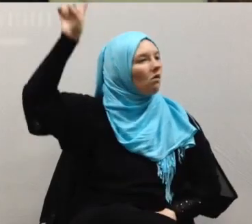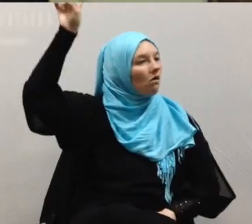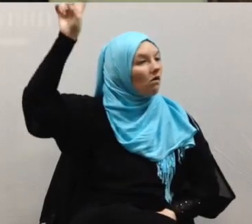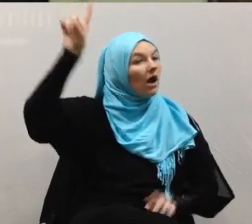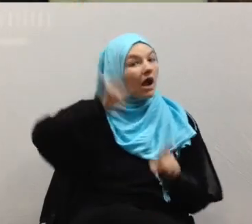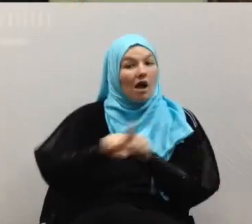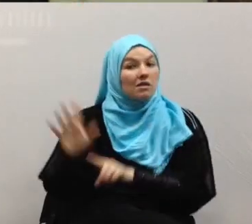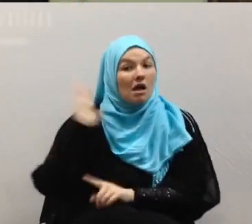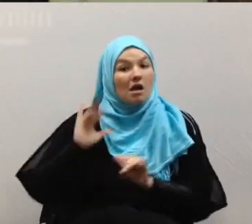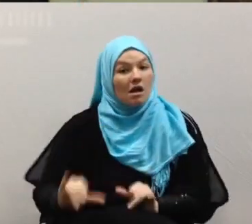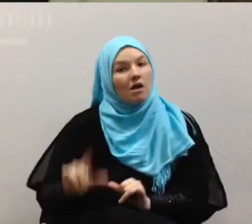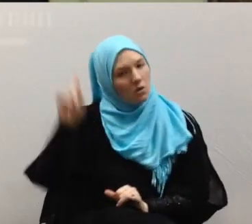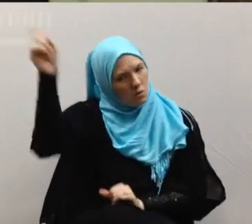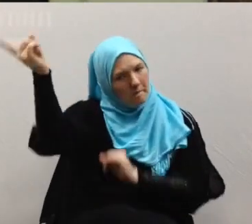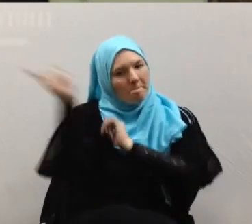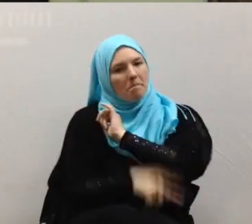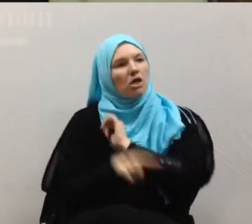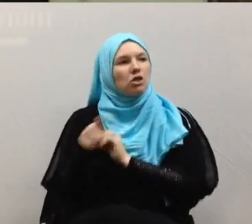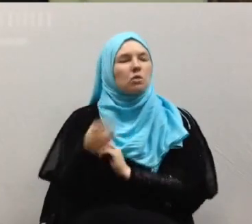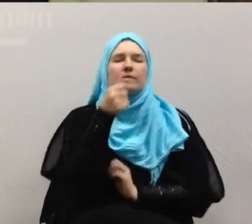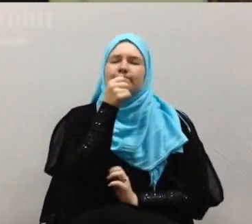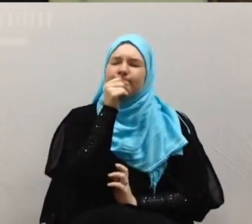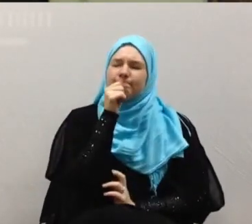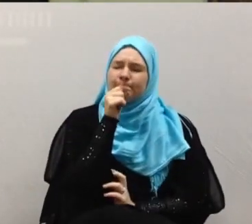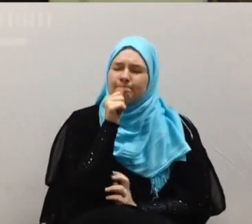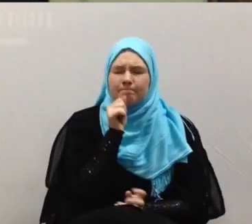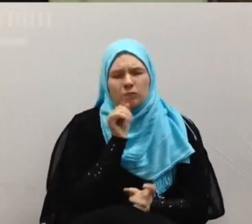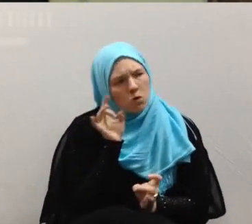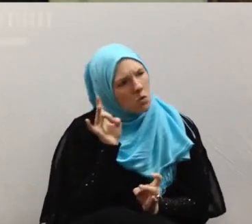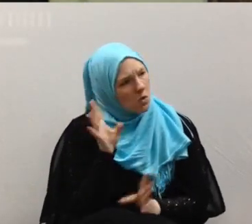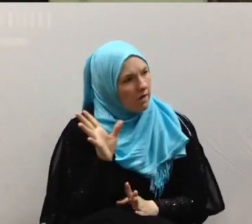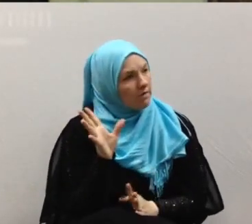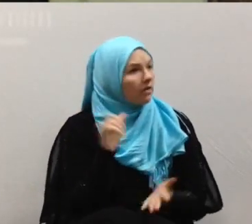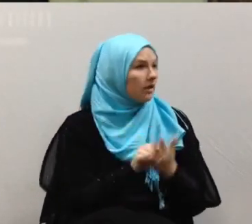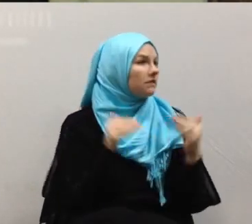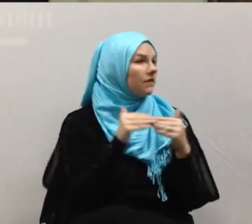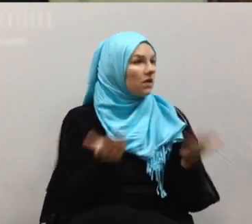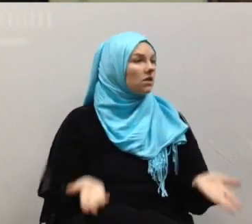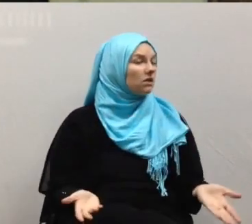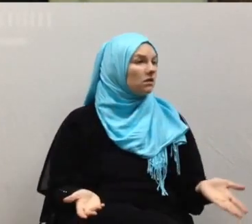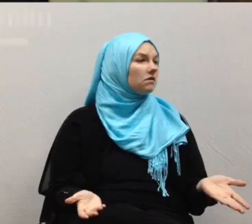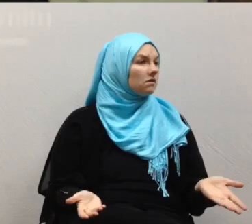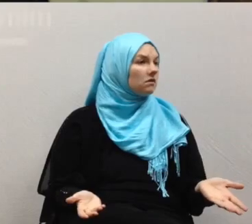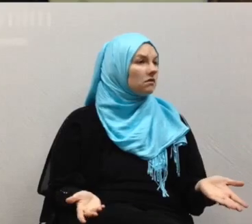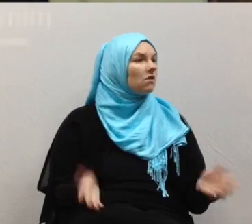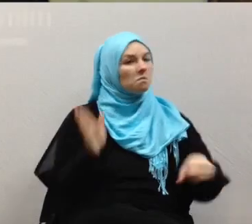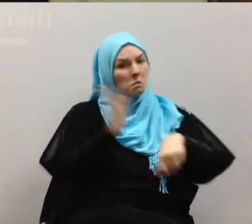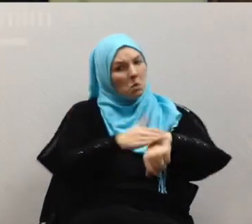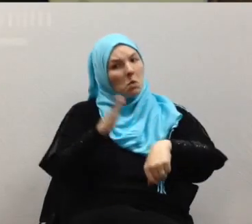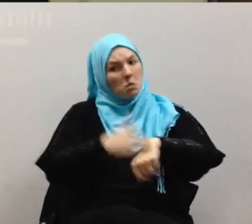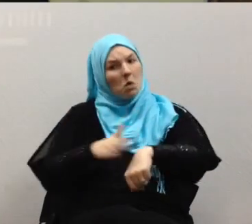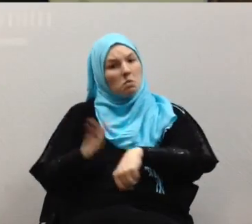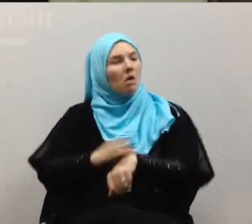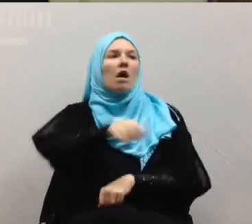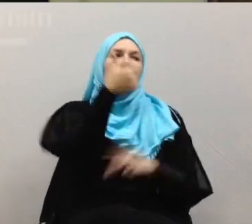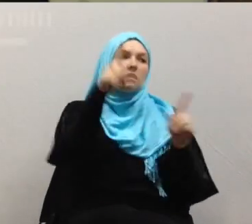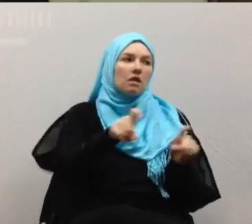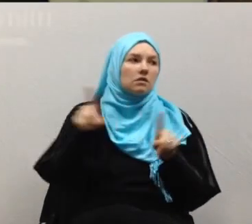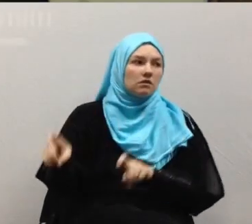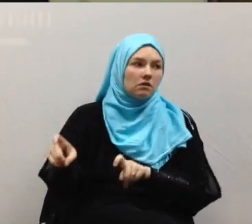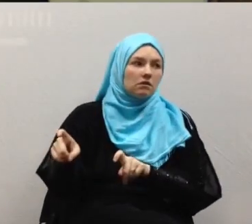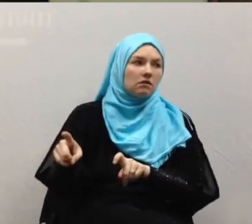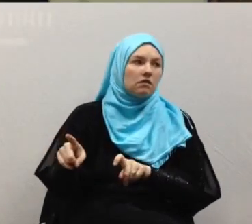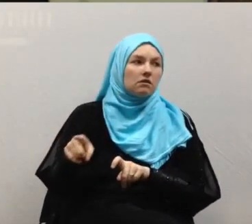painful punishment. That's fair. They are put to another test. They will be put, given